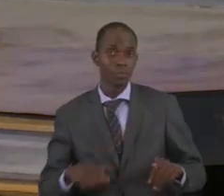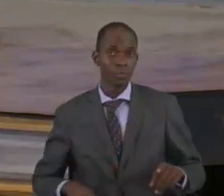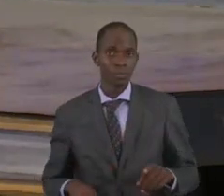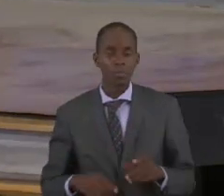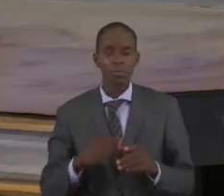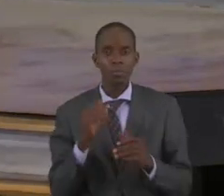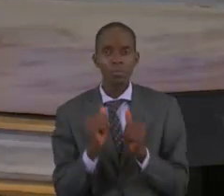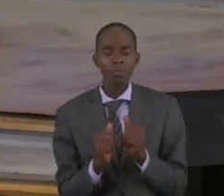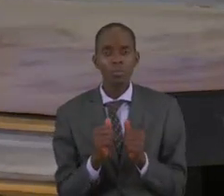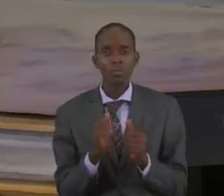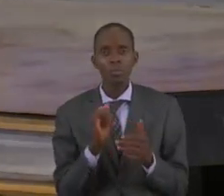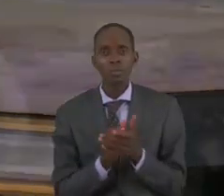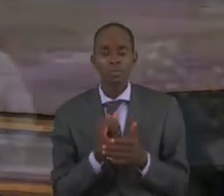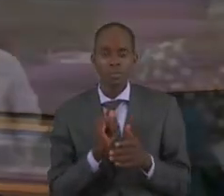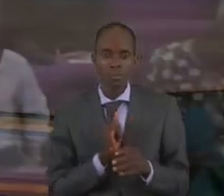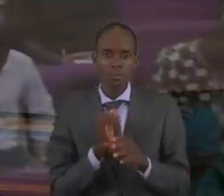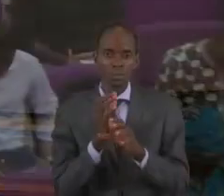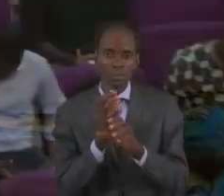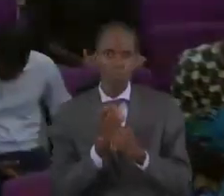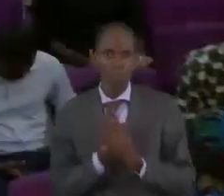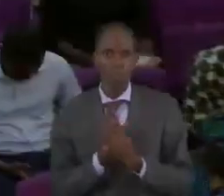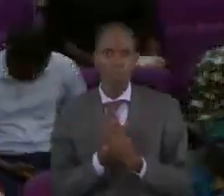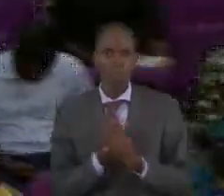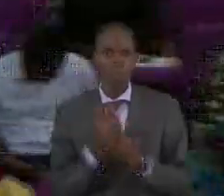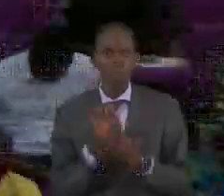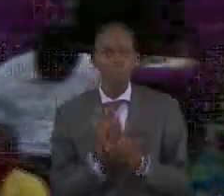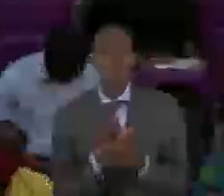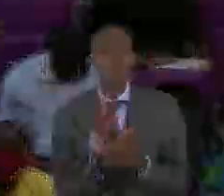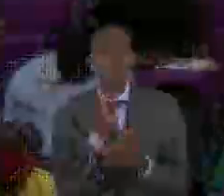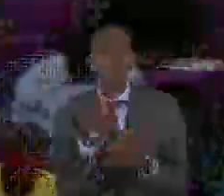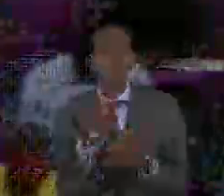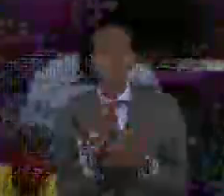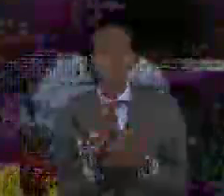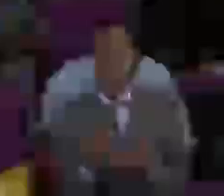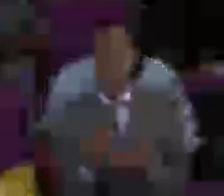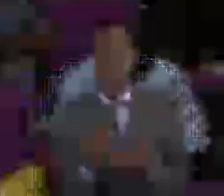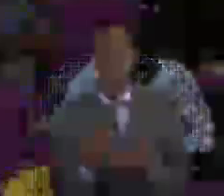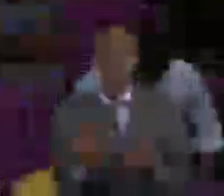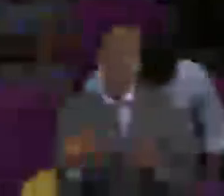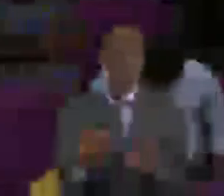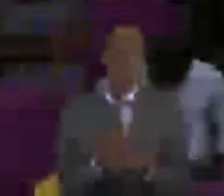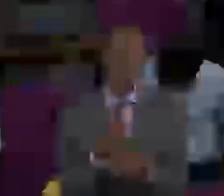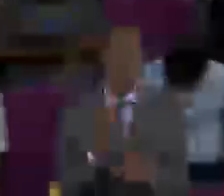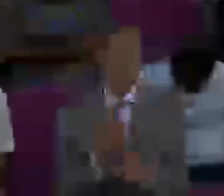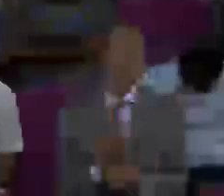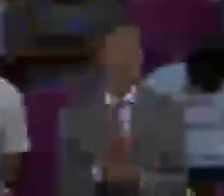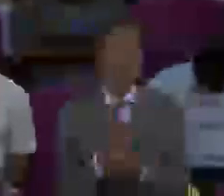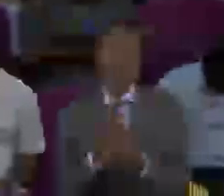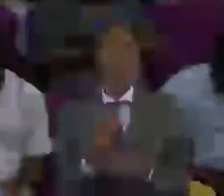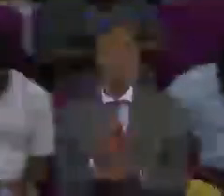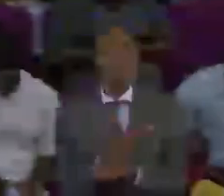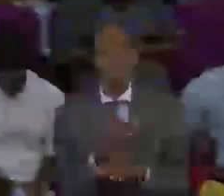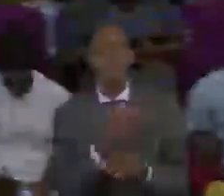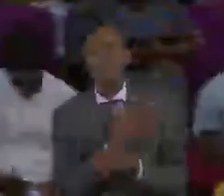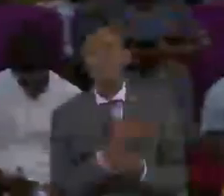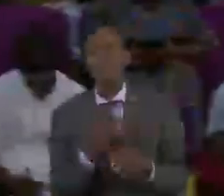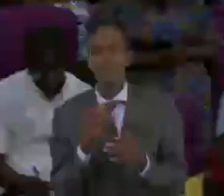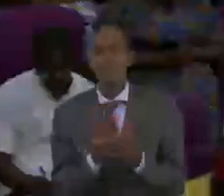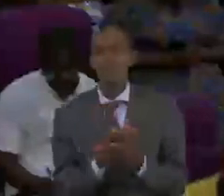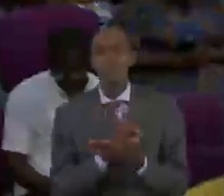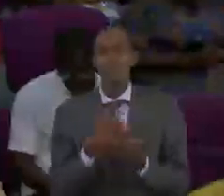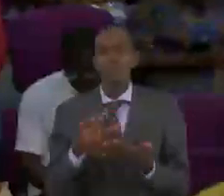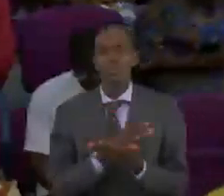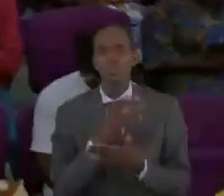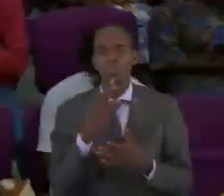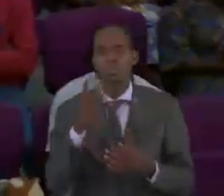that which I received, that the faithfulness, and that's the demand of God, that what we deliver,